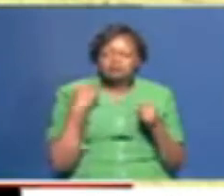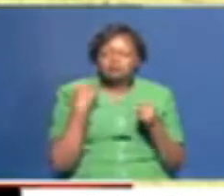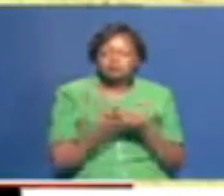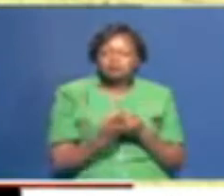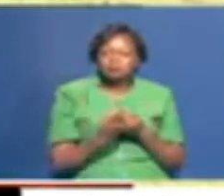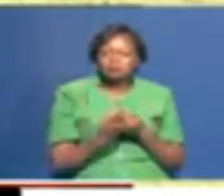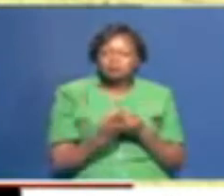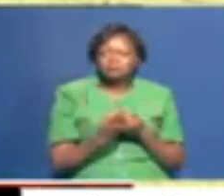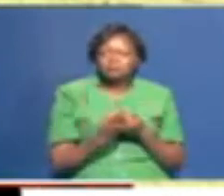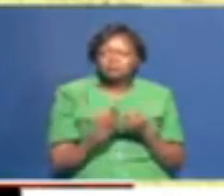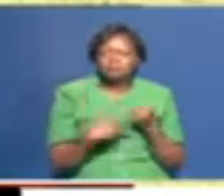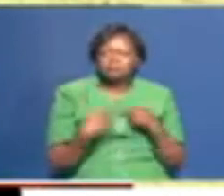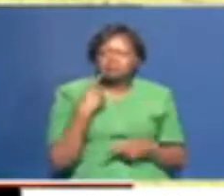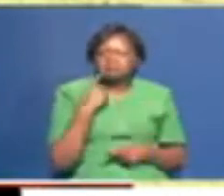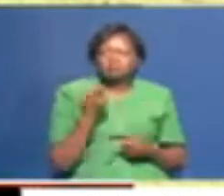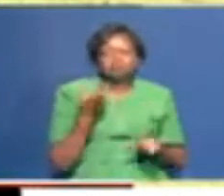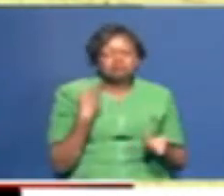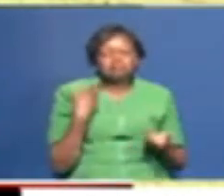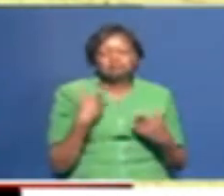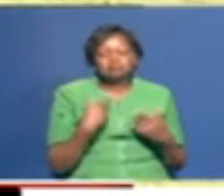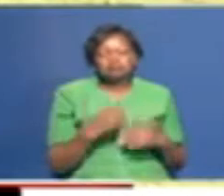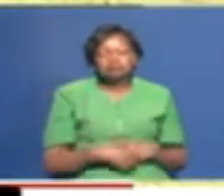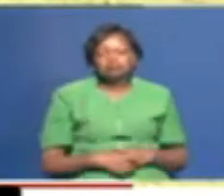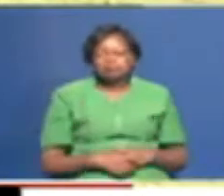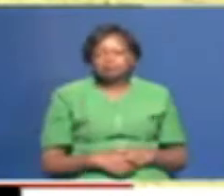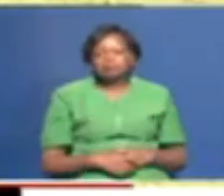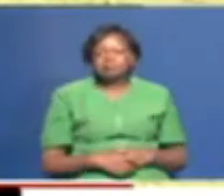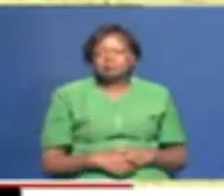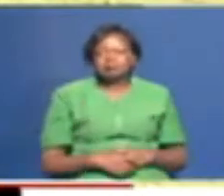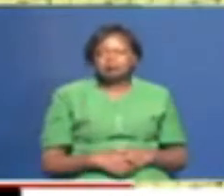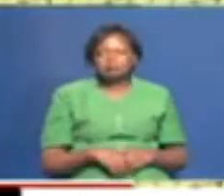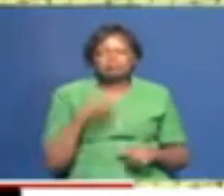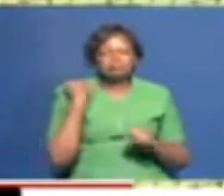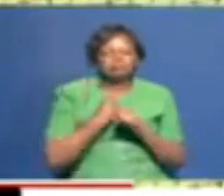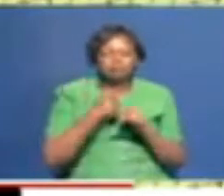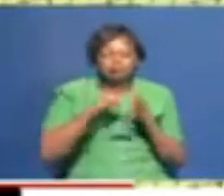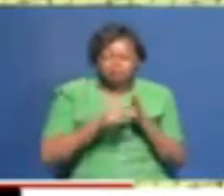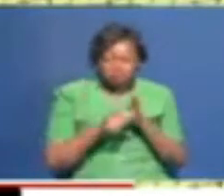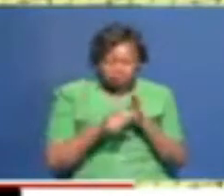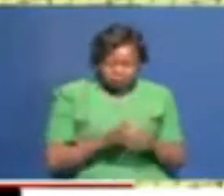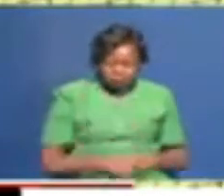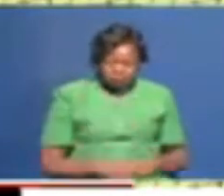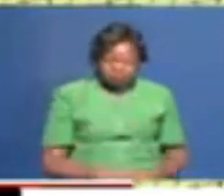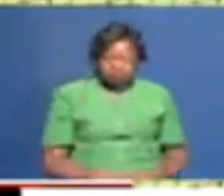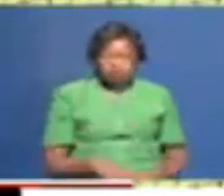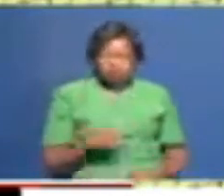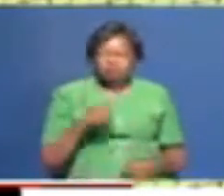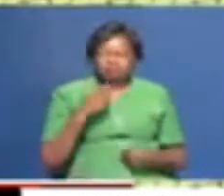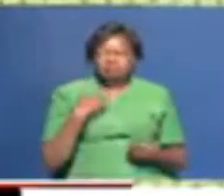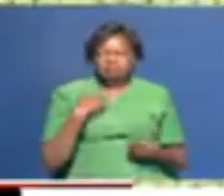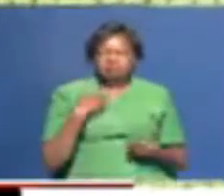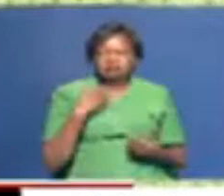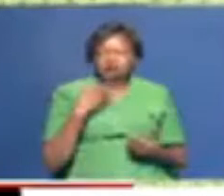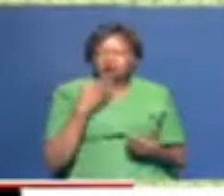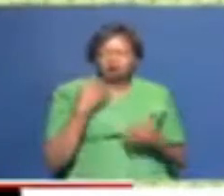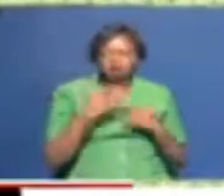us to win. So he has really come off real hand to us. Quinta, who emerged the series best player last year, will